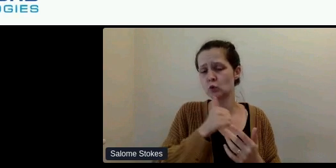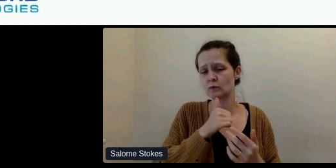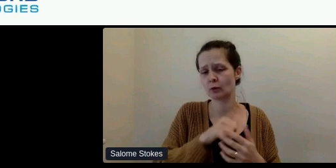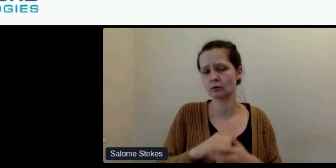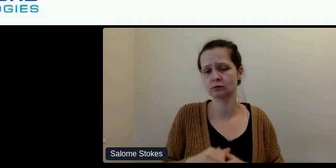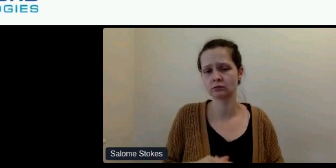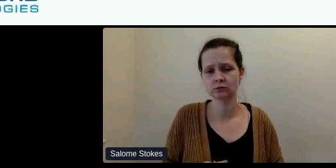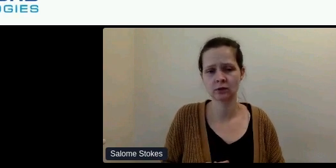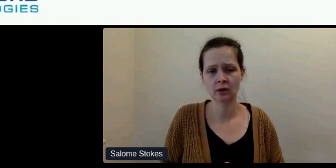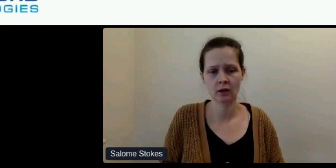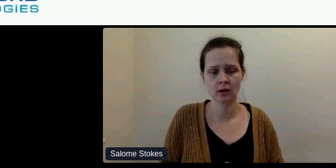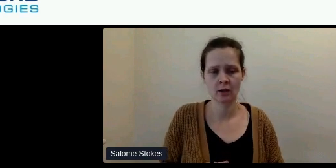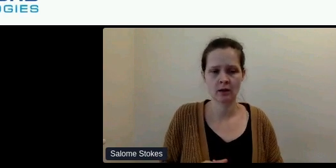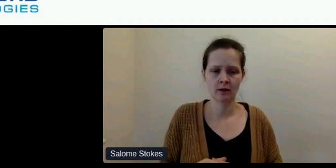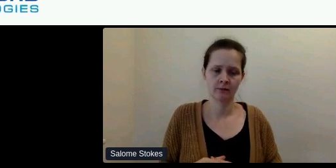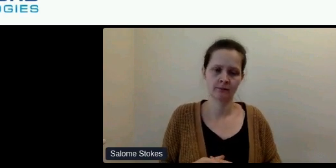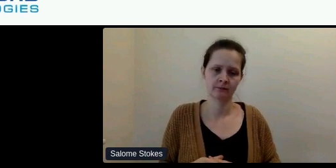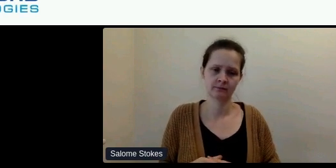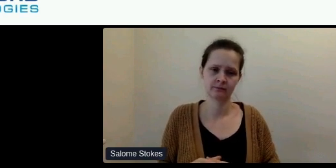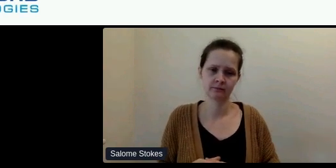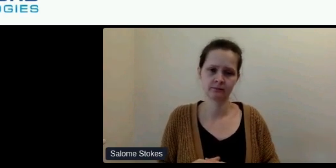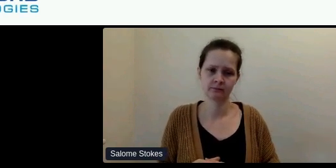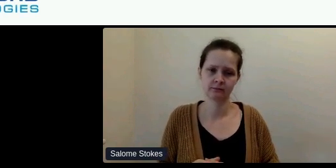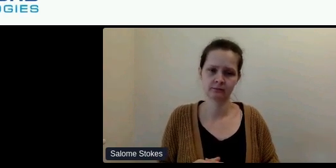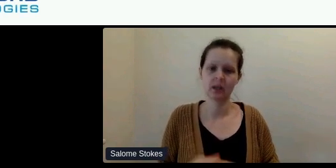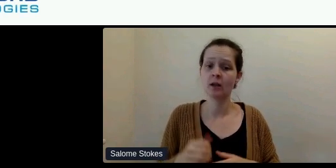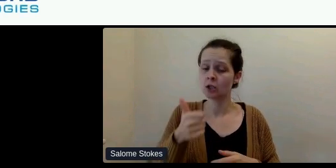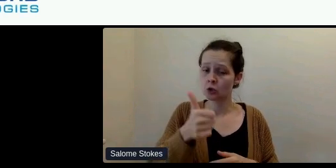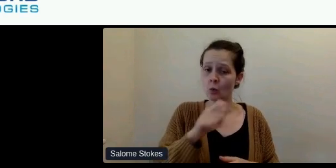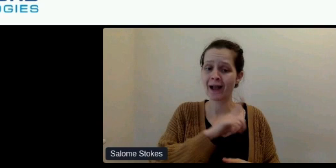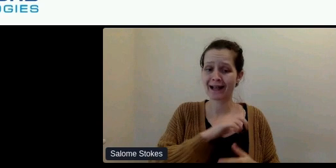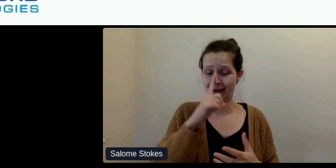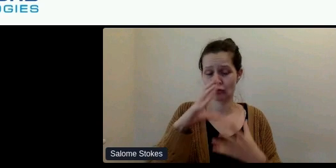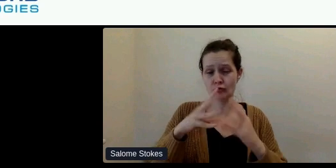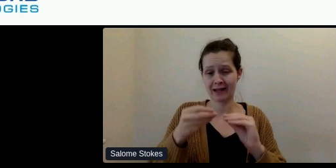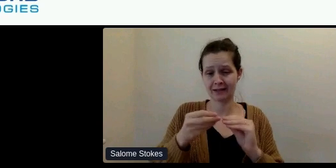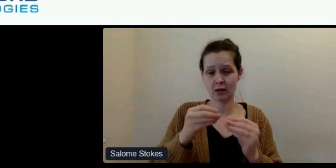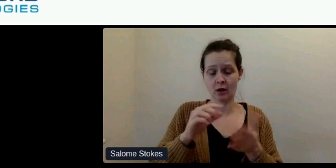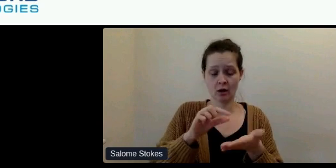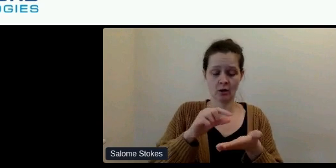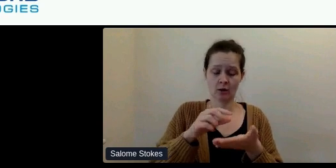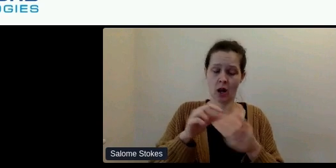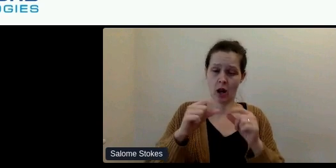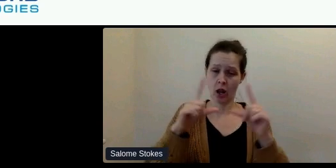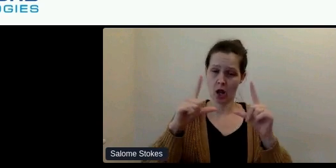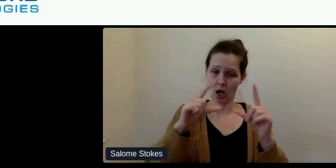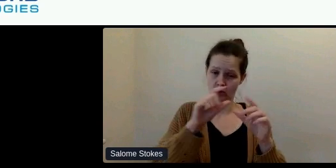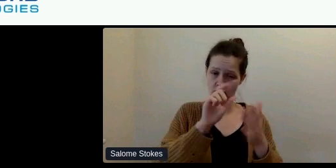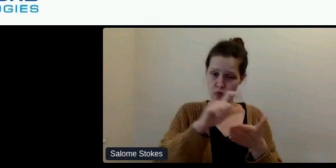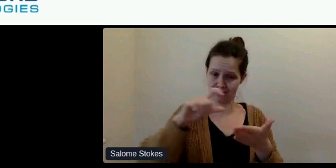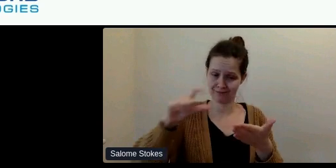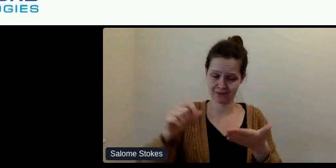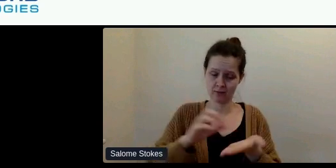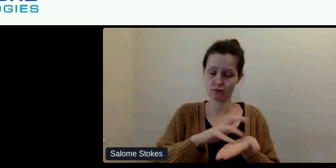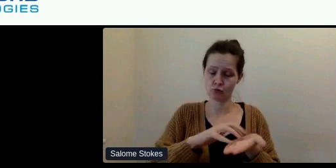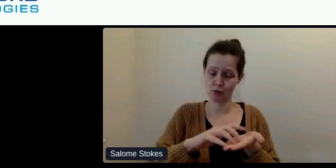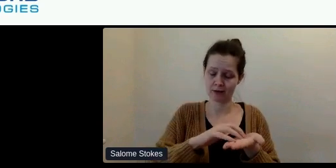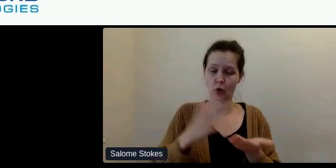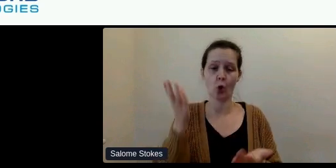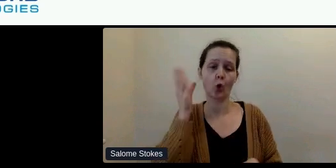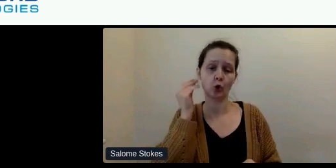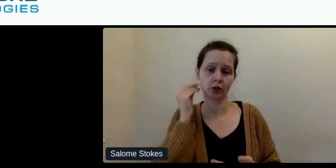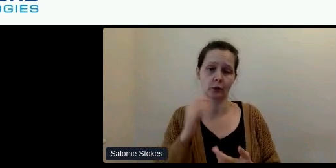then lead to the production of Braille, large print and audio as well. So that's my overview